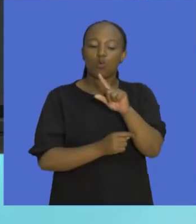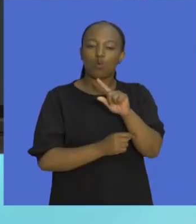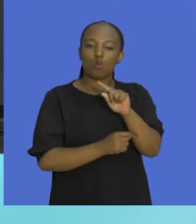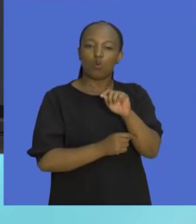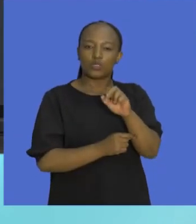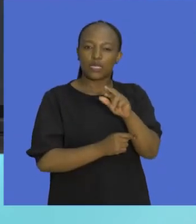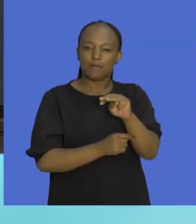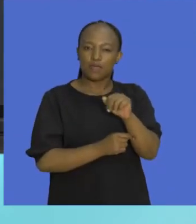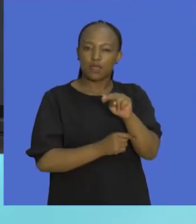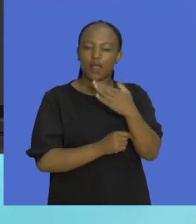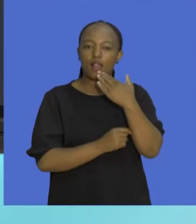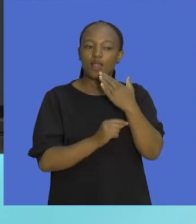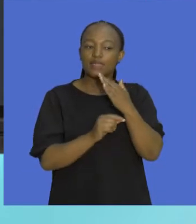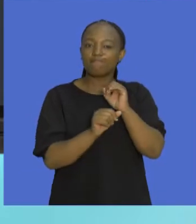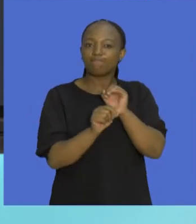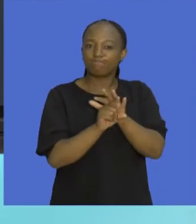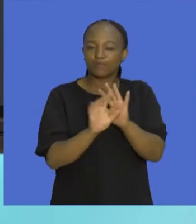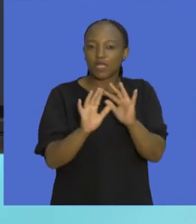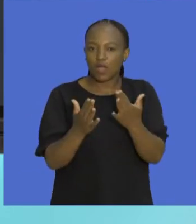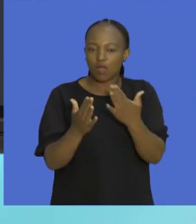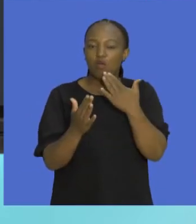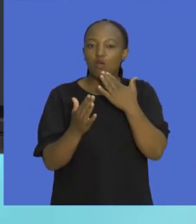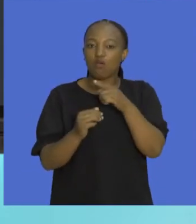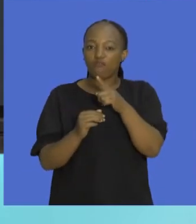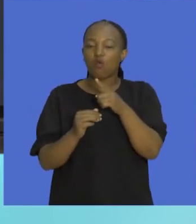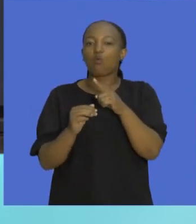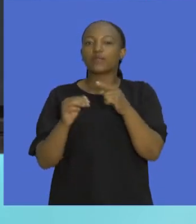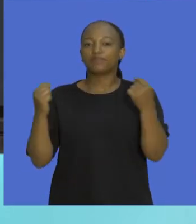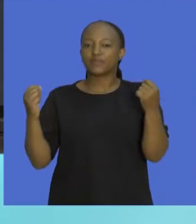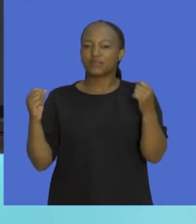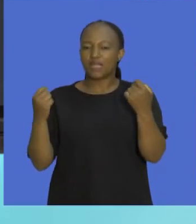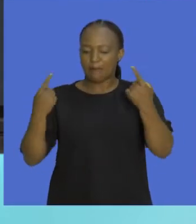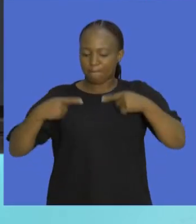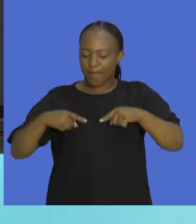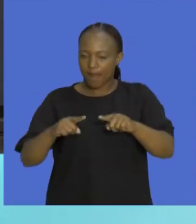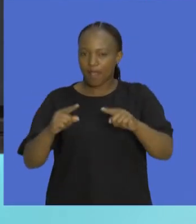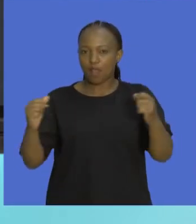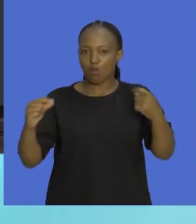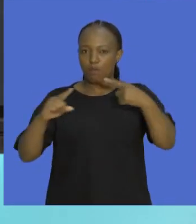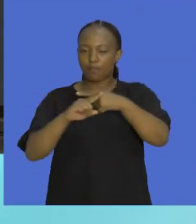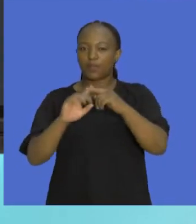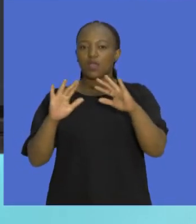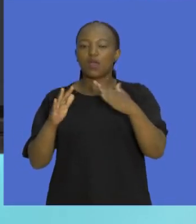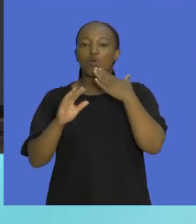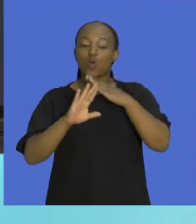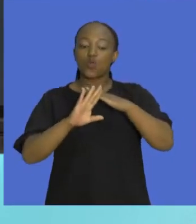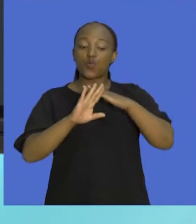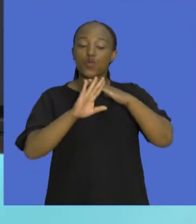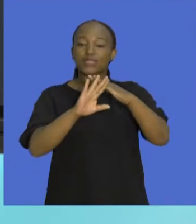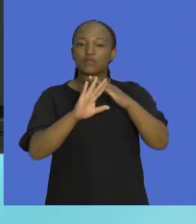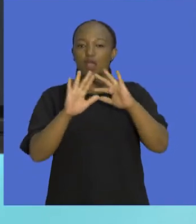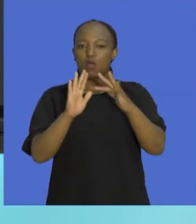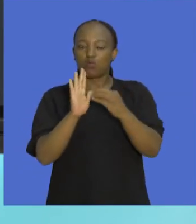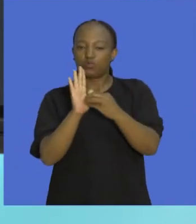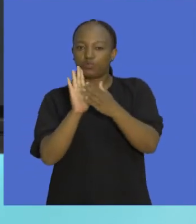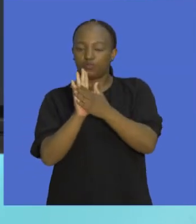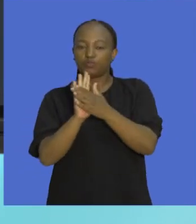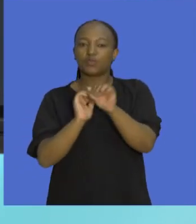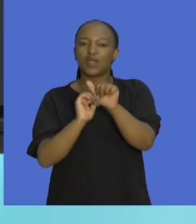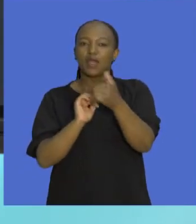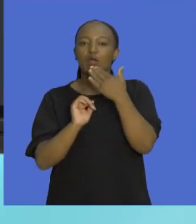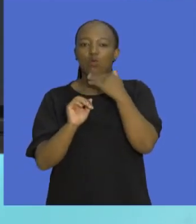of quantities in as far as a parallel circuit is concerned. Now let's locate parallel resistors within the broader, section